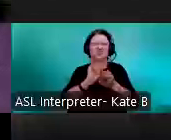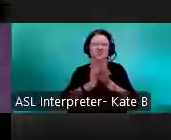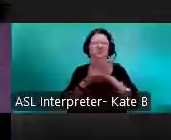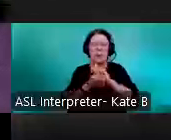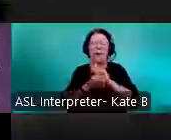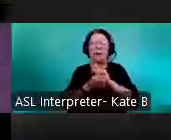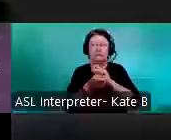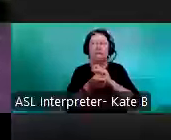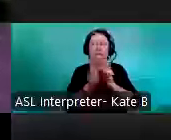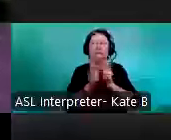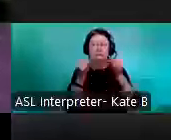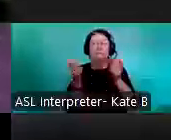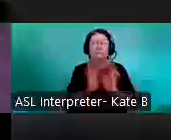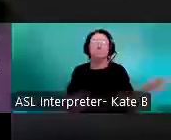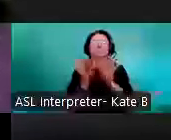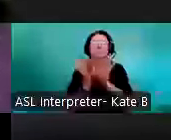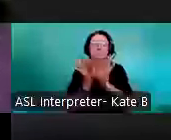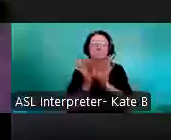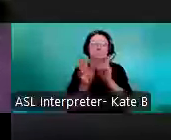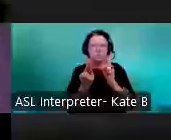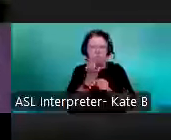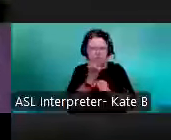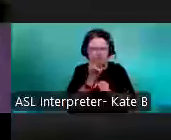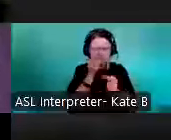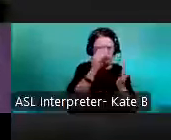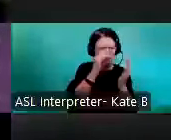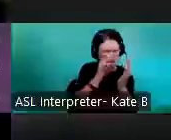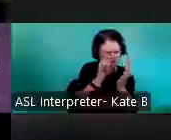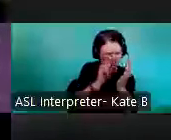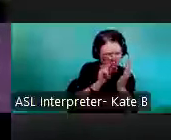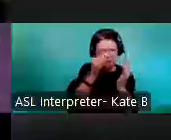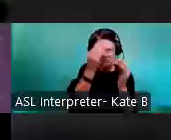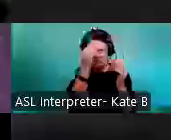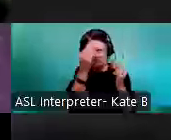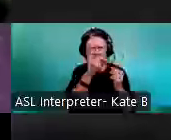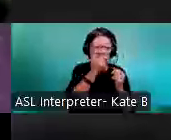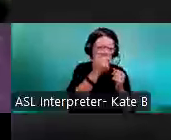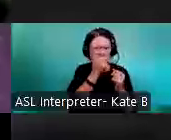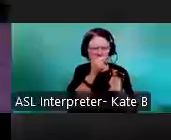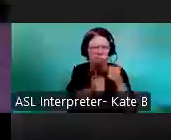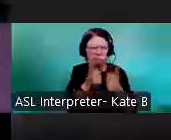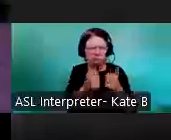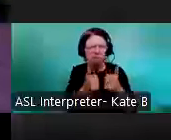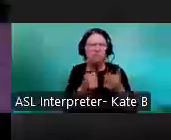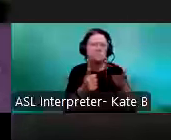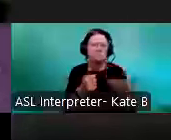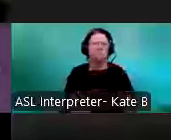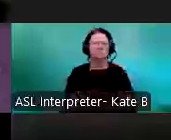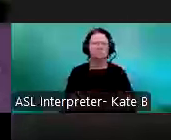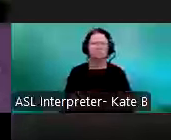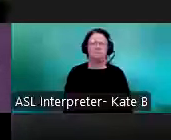a big deal, and that people need to spend time educating themselves on what that actually